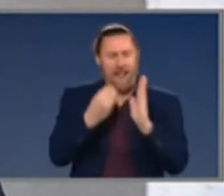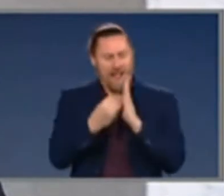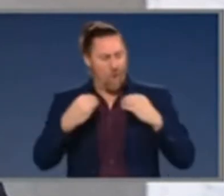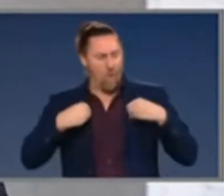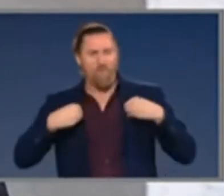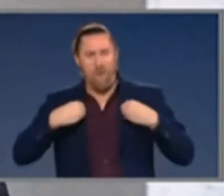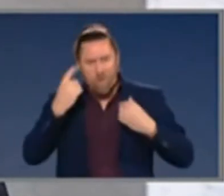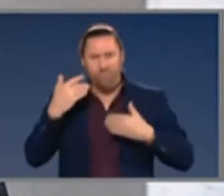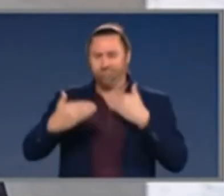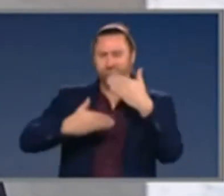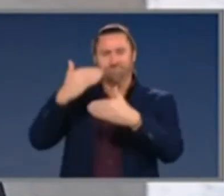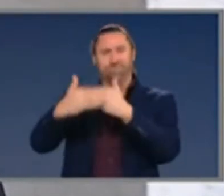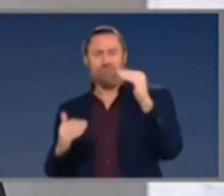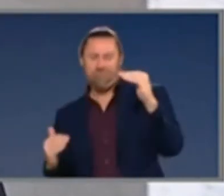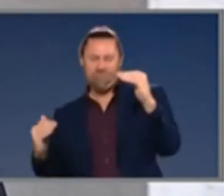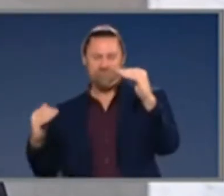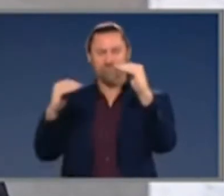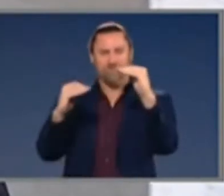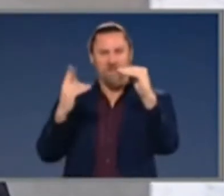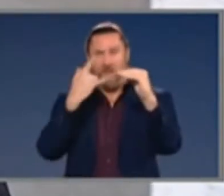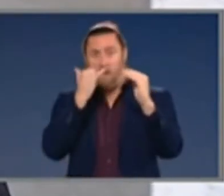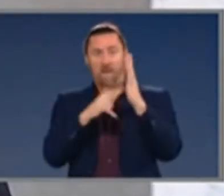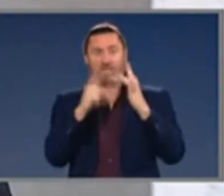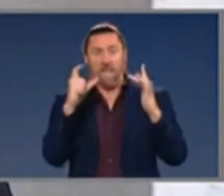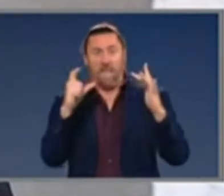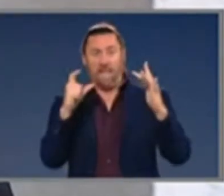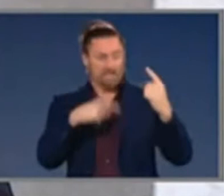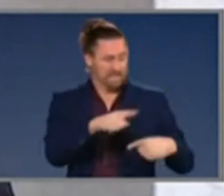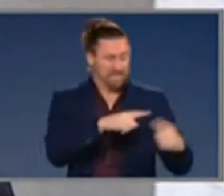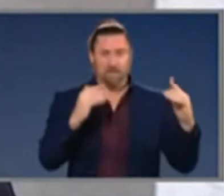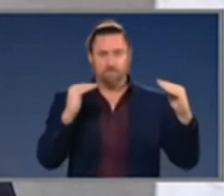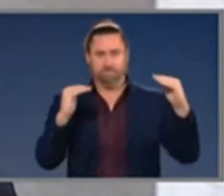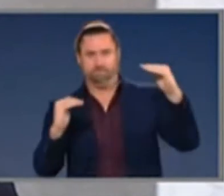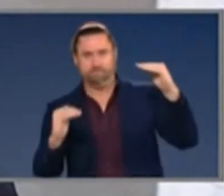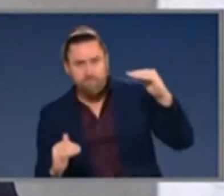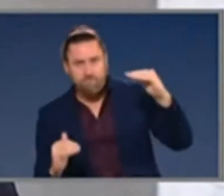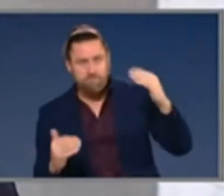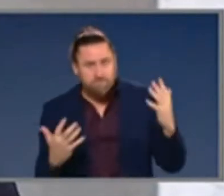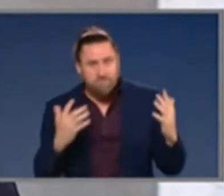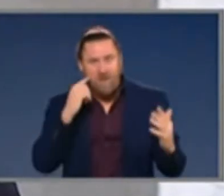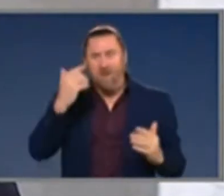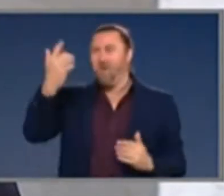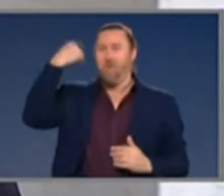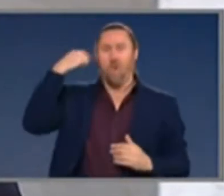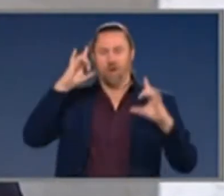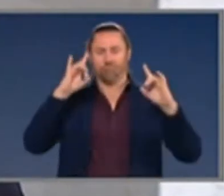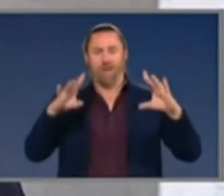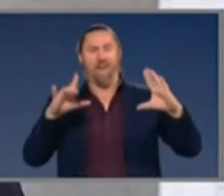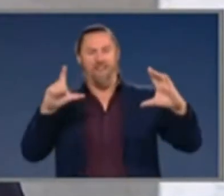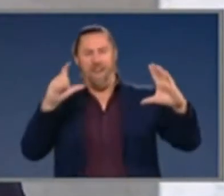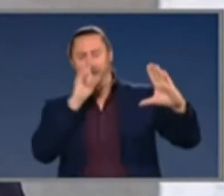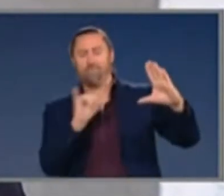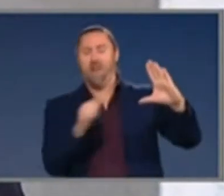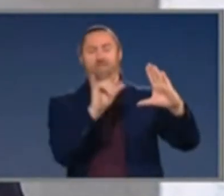that point that we're supposed to be at now, given what's happening in Victoria? At what stage we might get to having all the borders open and most of our